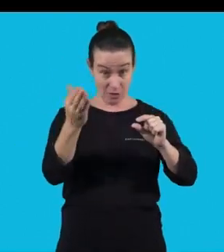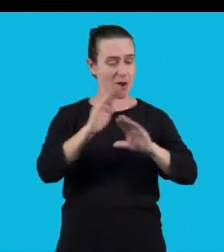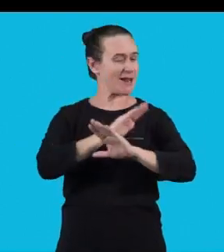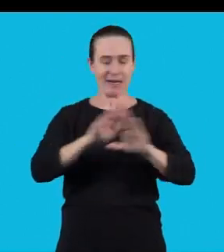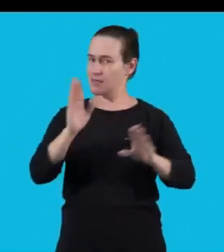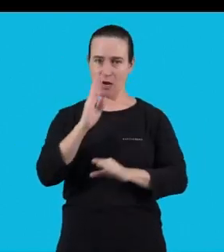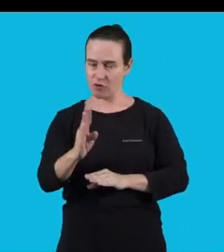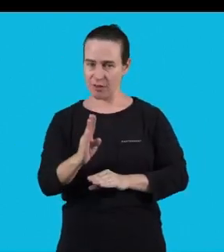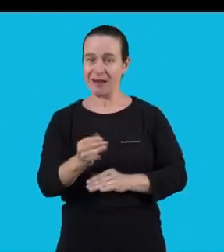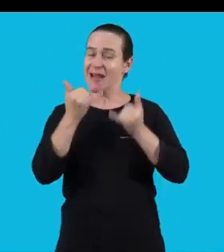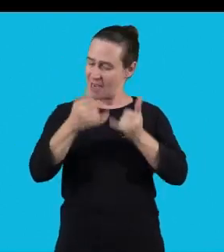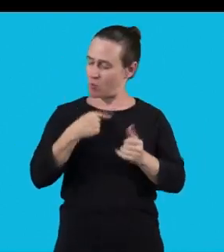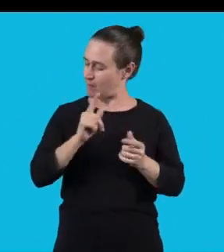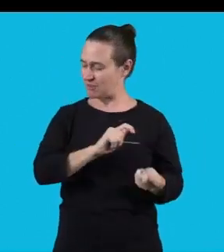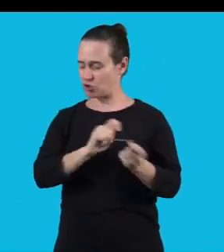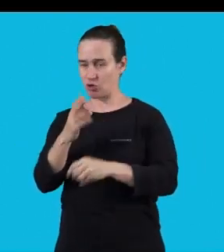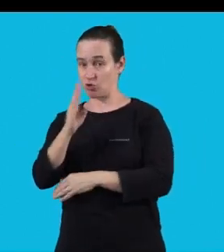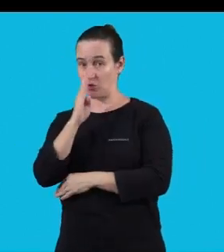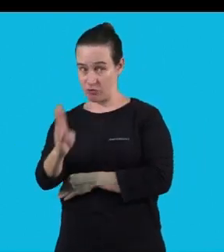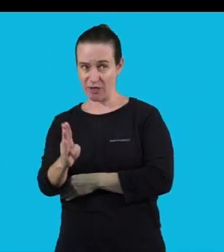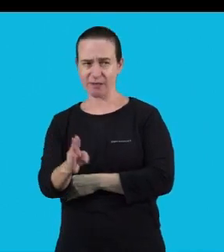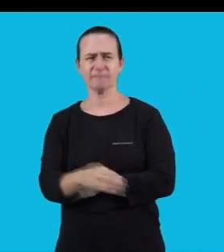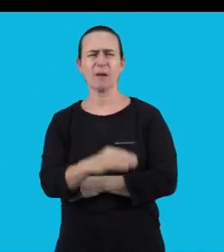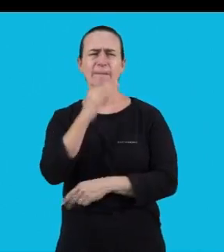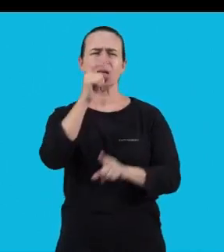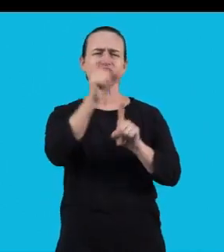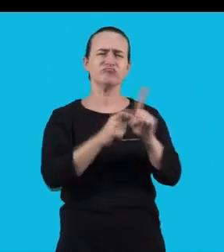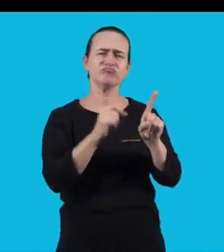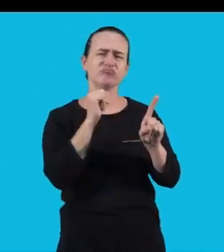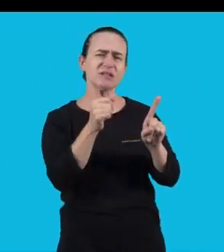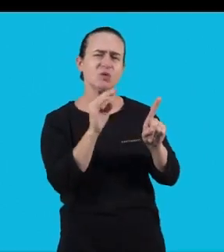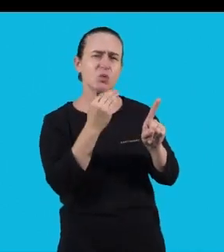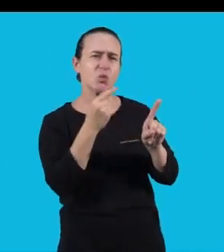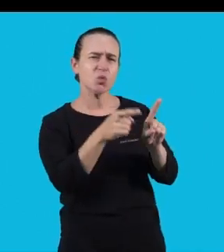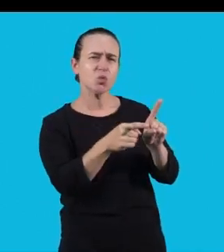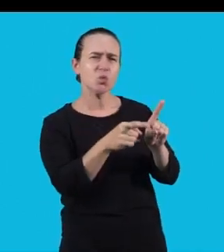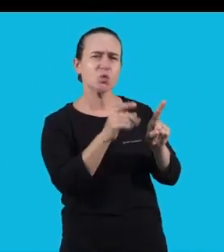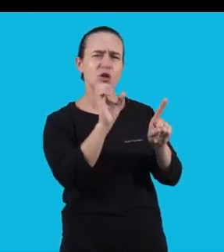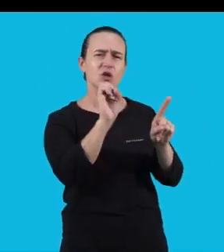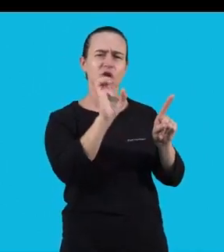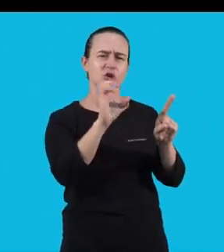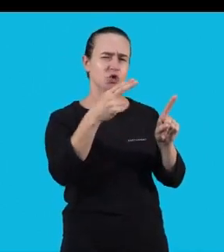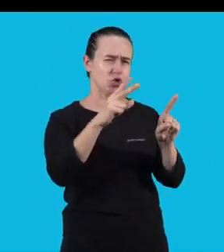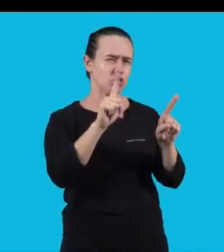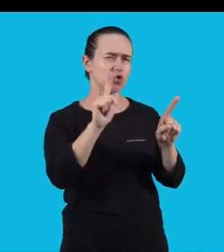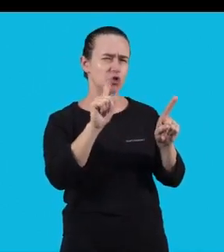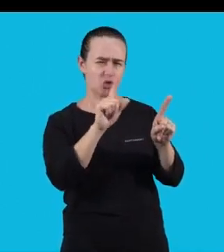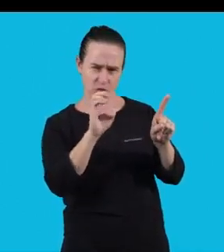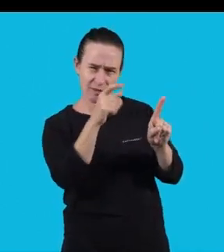into direct speech. So it's from Schulze. And remember, when you're writing in direct speech, you need to